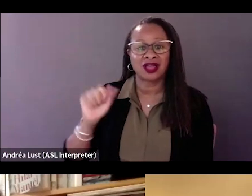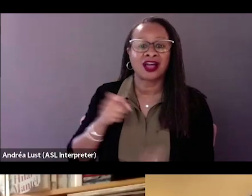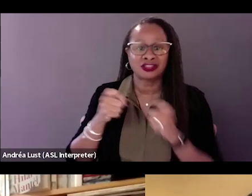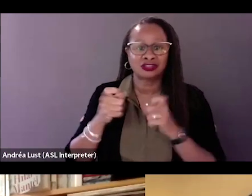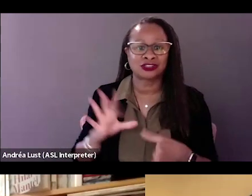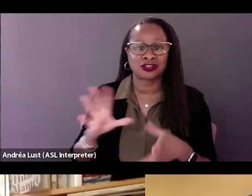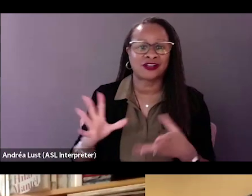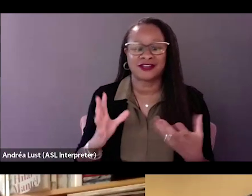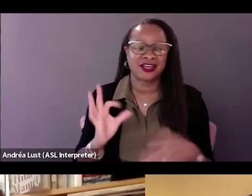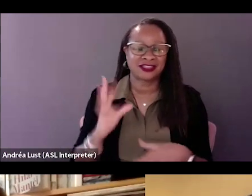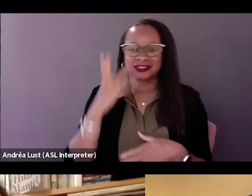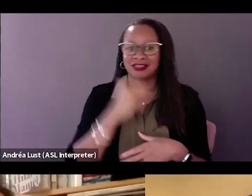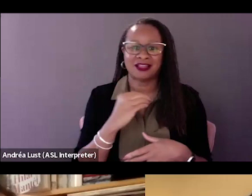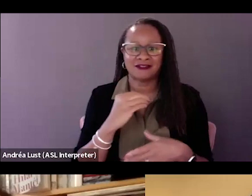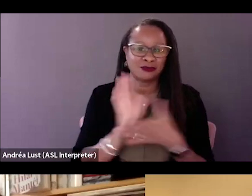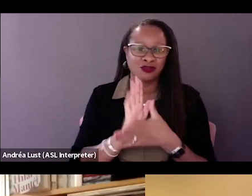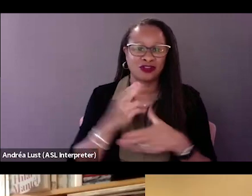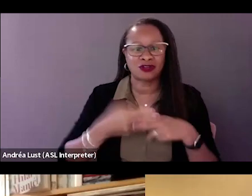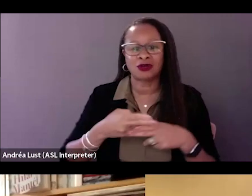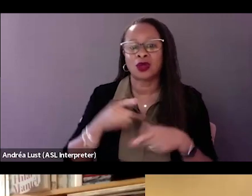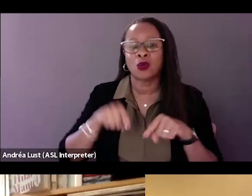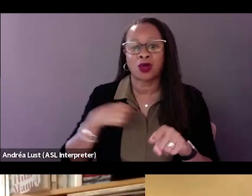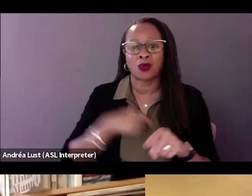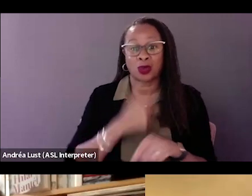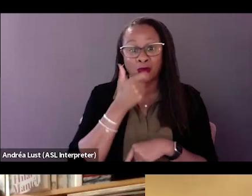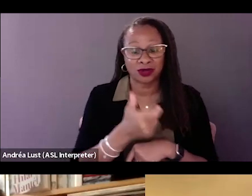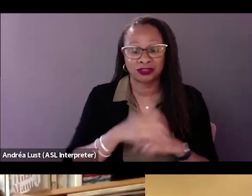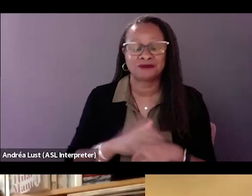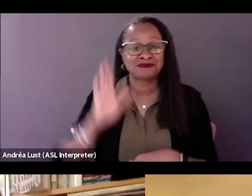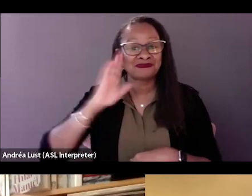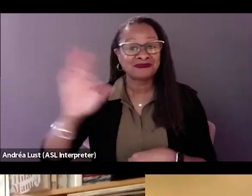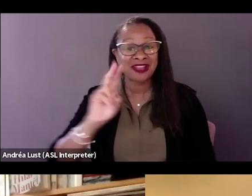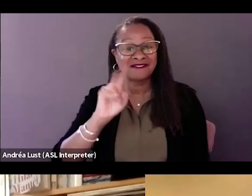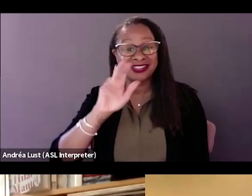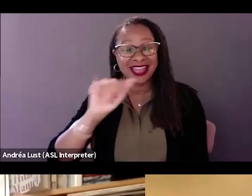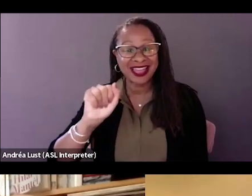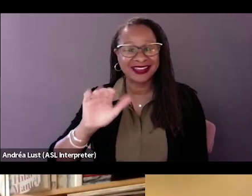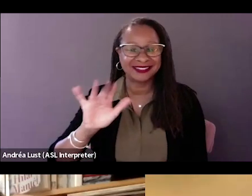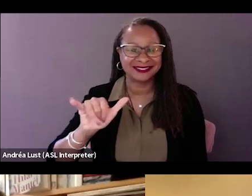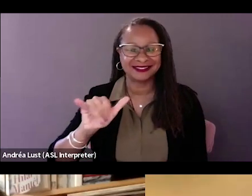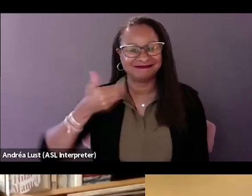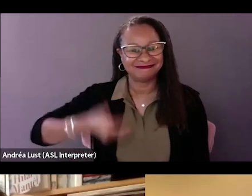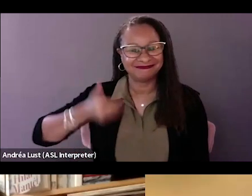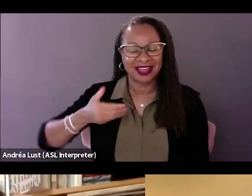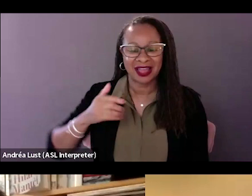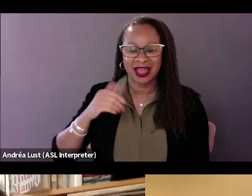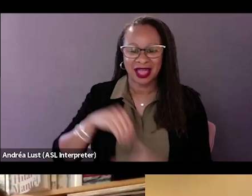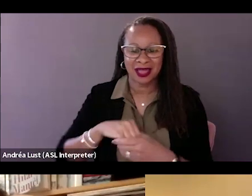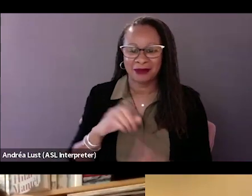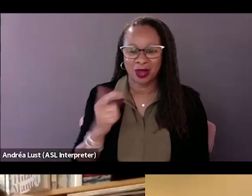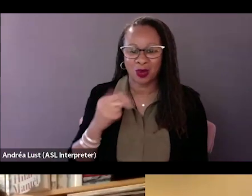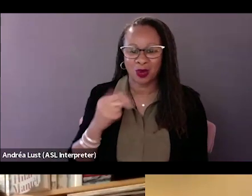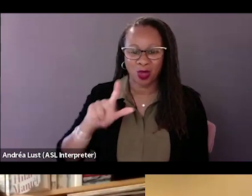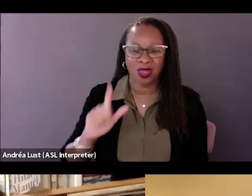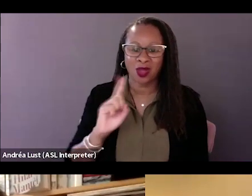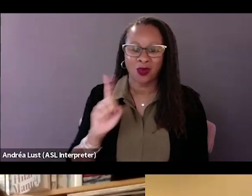this lovely movie, While We Watched. Hi, everyone. My name is Vinay. I am in Goa, where there's